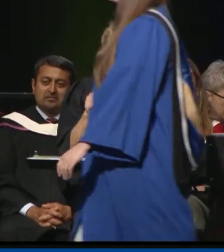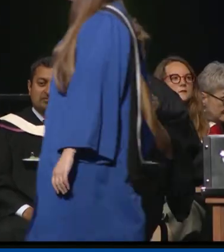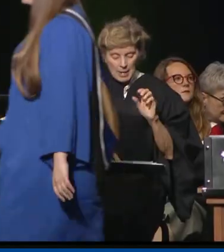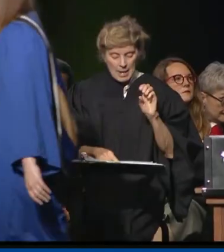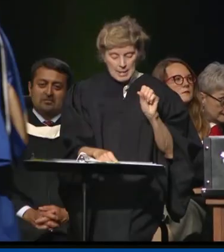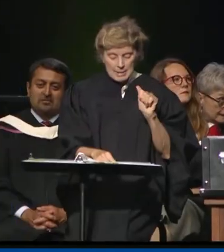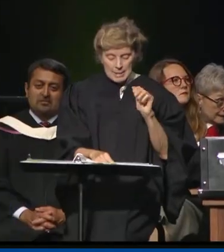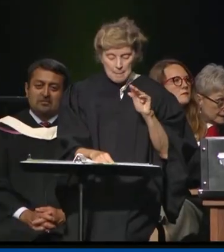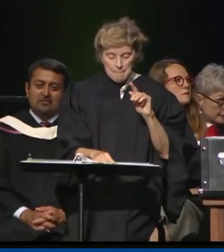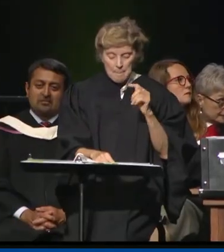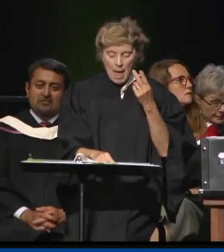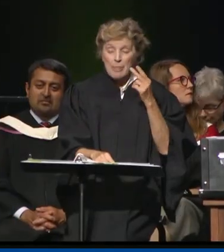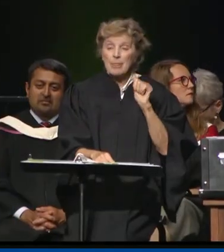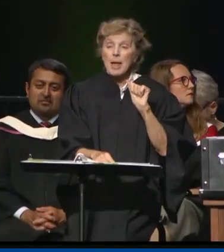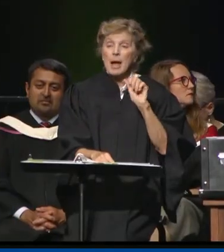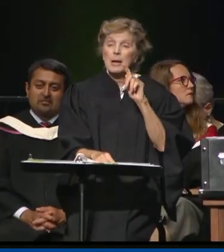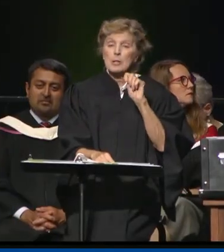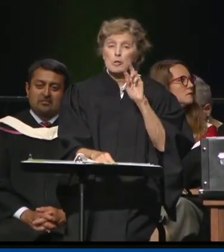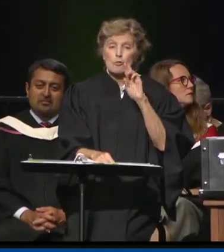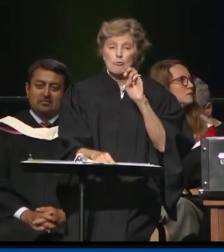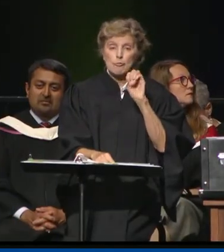Samantha Tremblay.